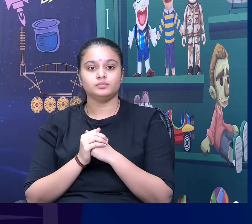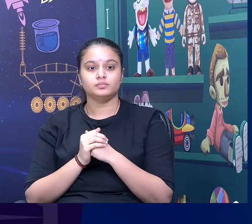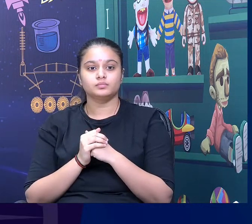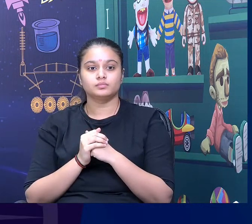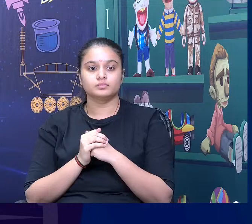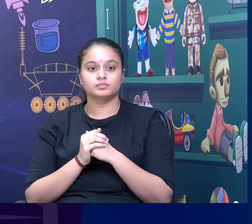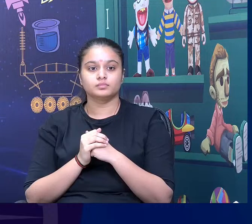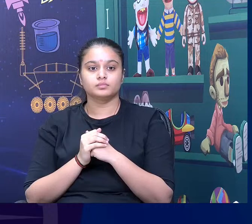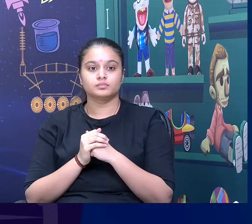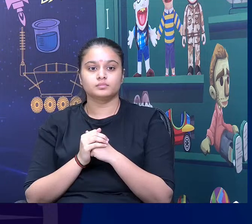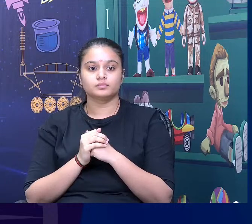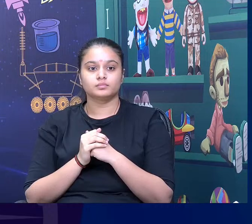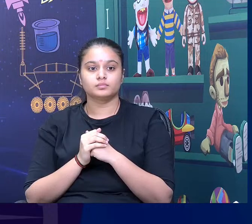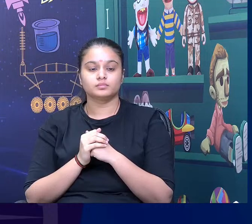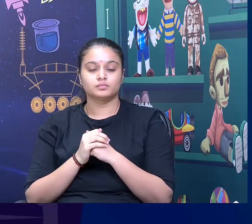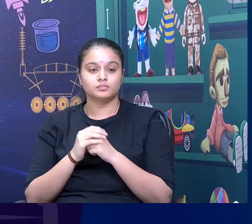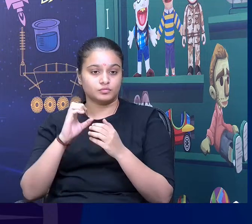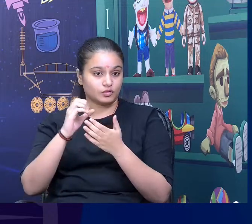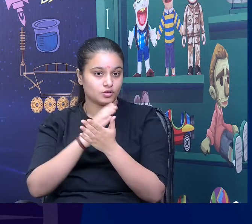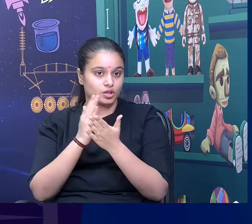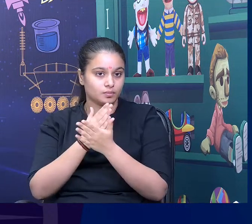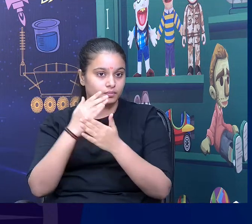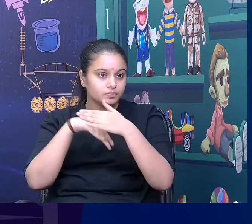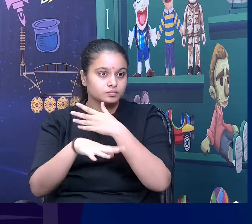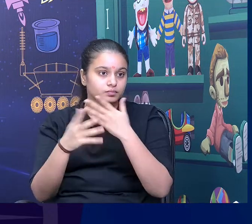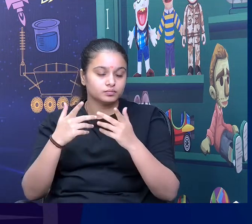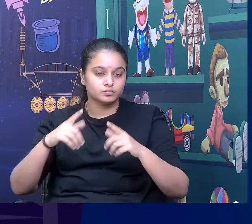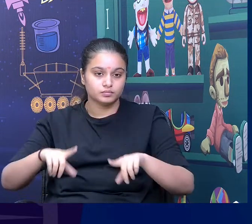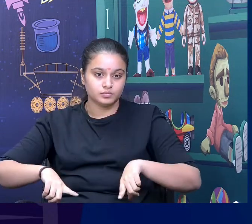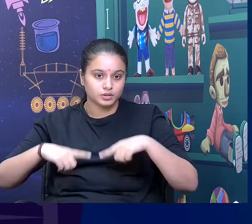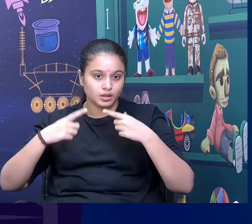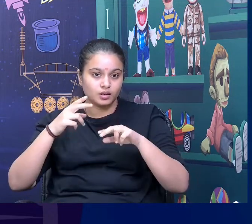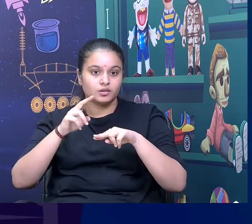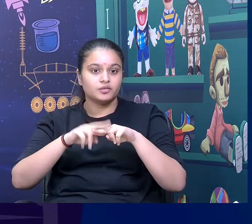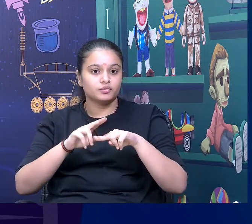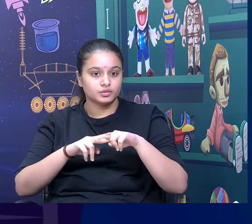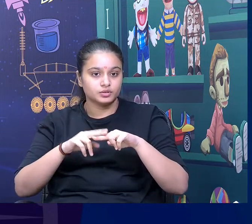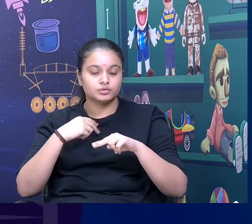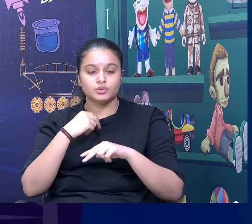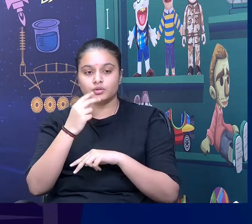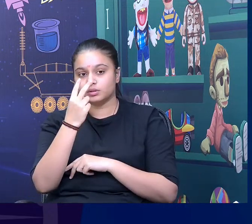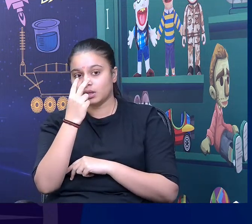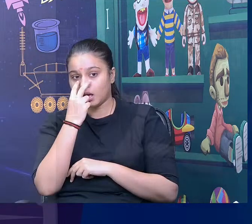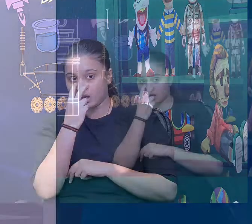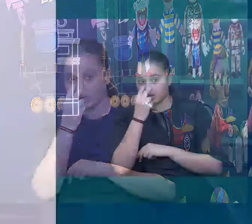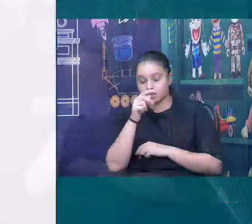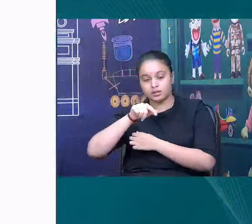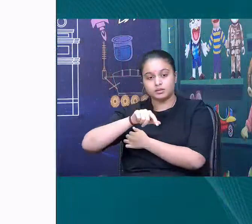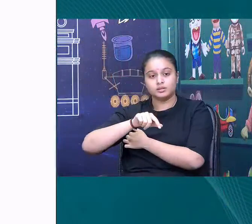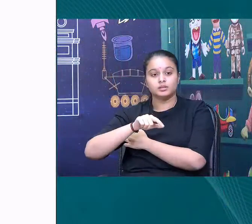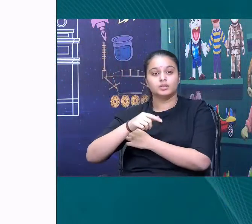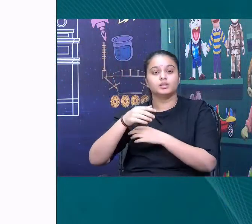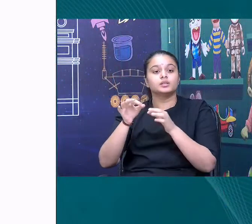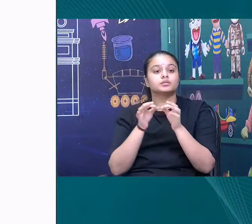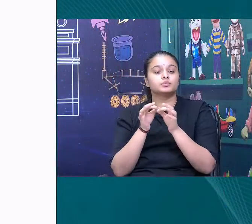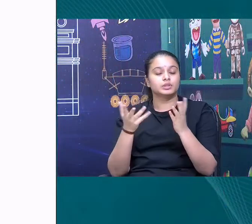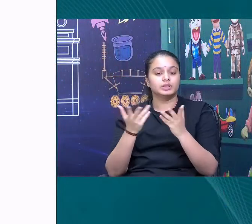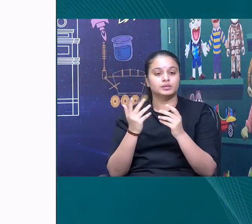Throughout this chapter, we look at life through Firdaus Kanga's eyes, who is trying to